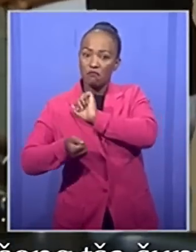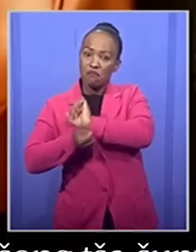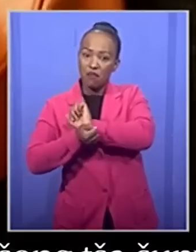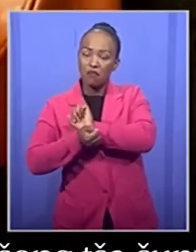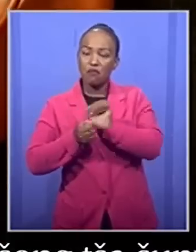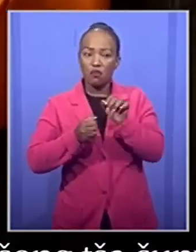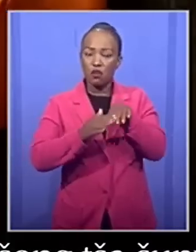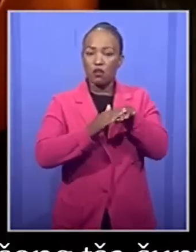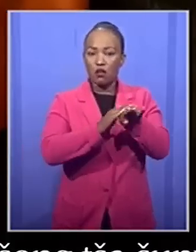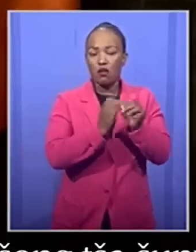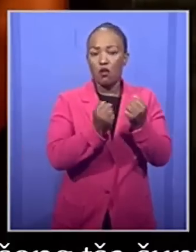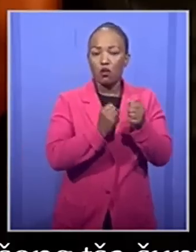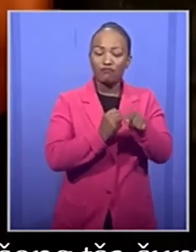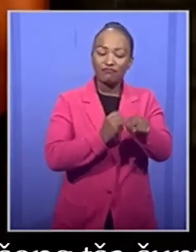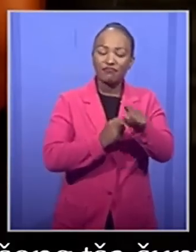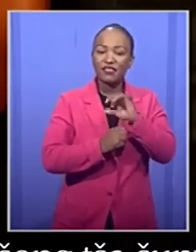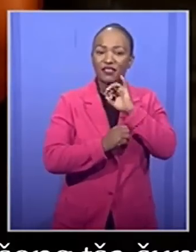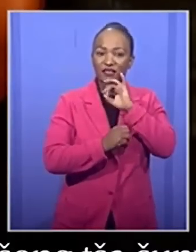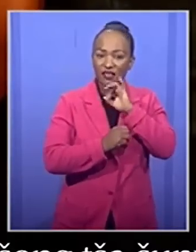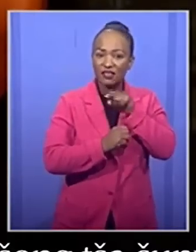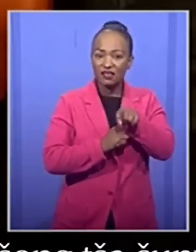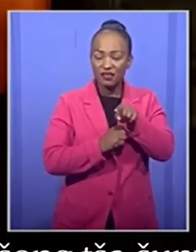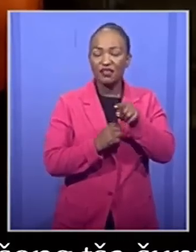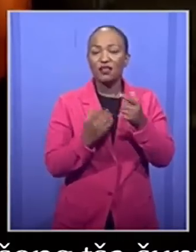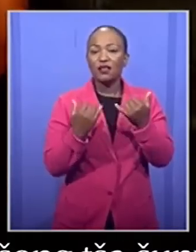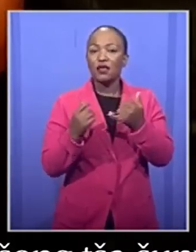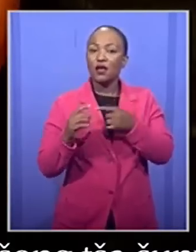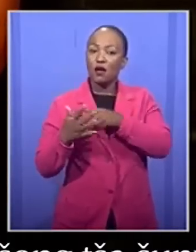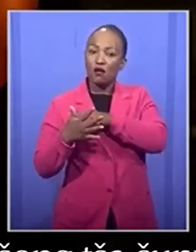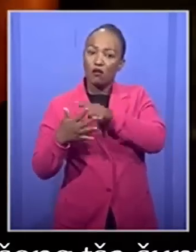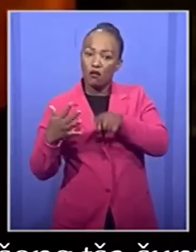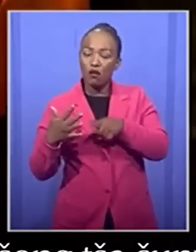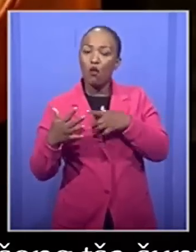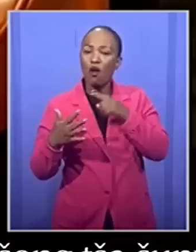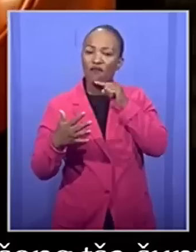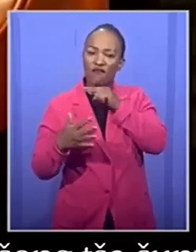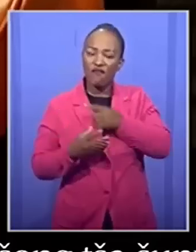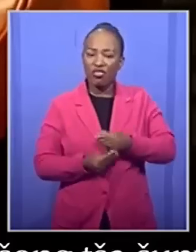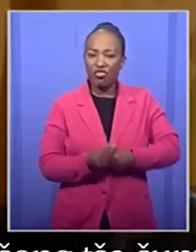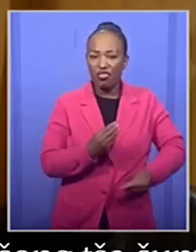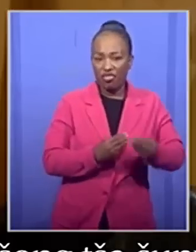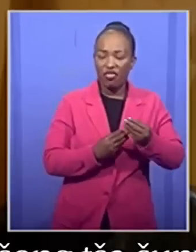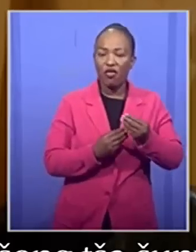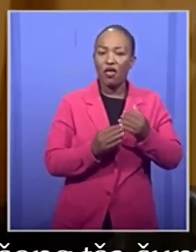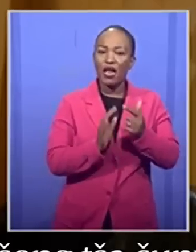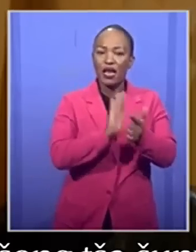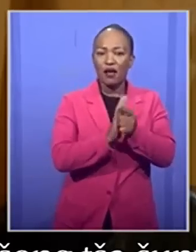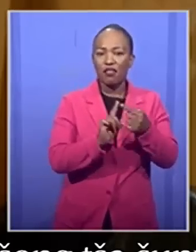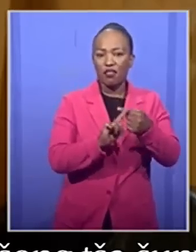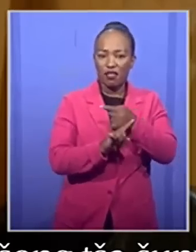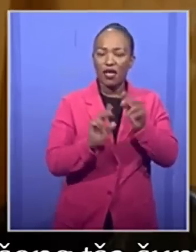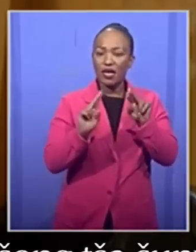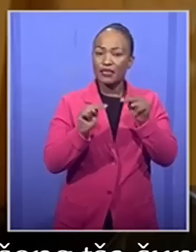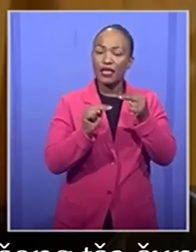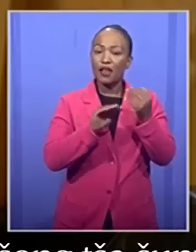wa Lephalale ka mošupologo. Bona ba lebane le ditatofatšo tša boradia, bomenetša le go tshela molawana wa National Traffic